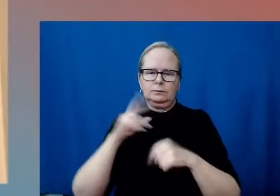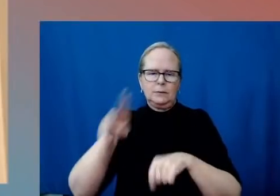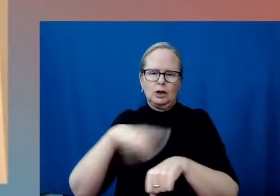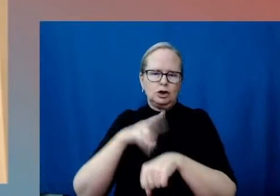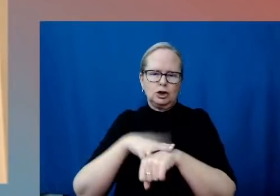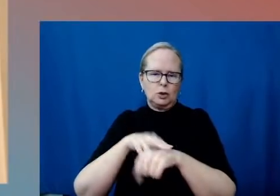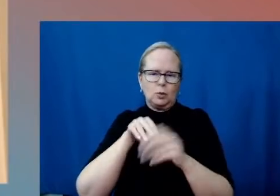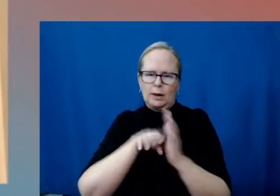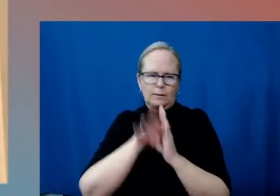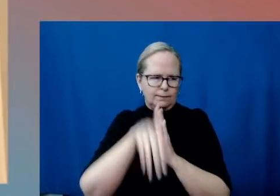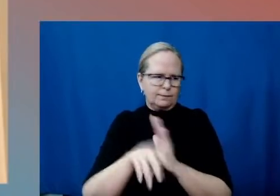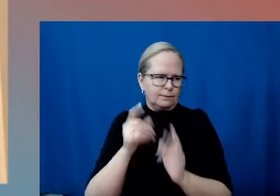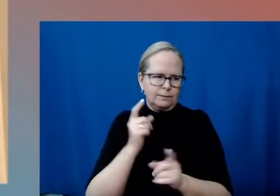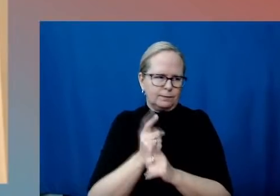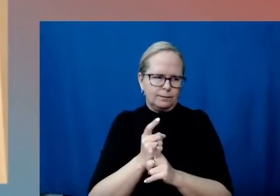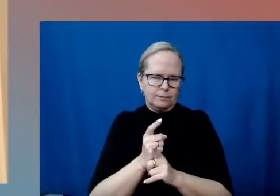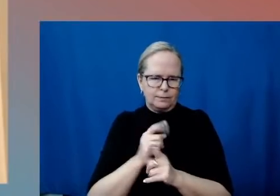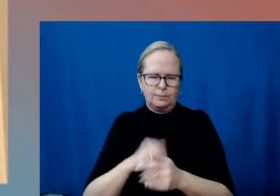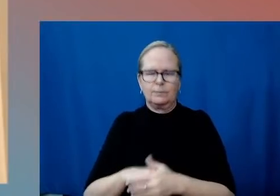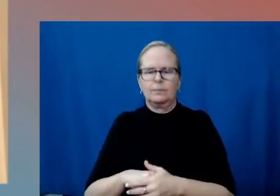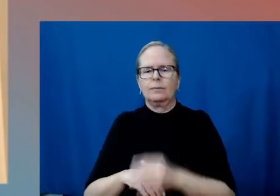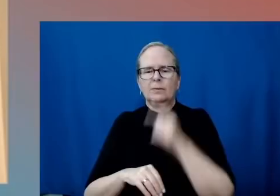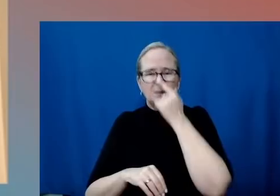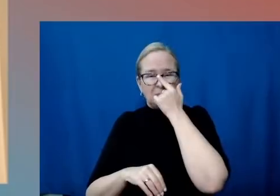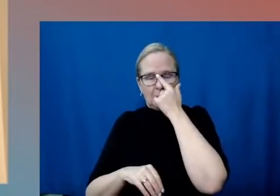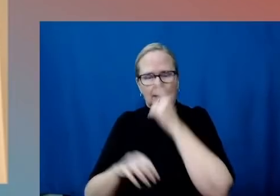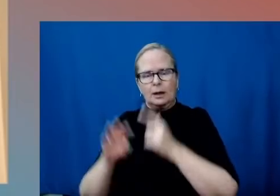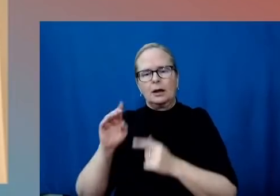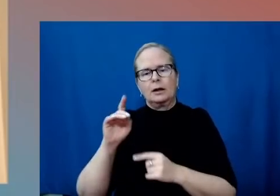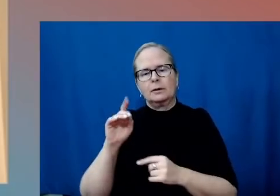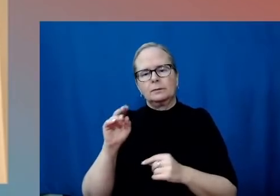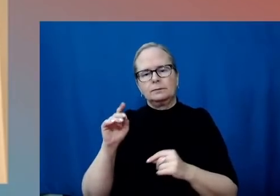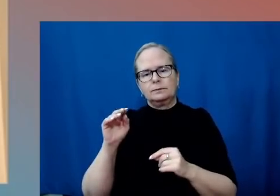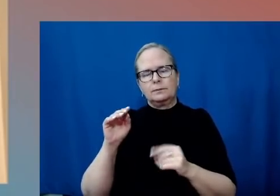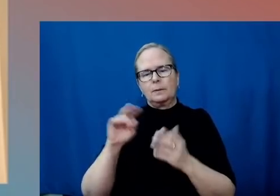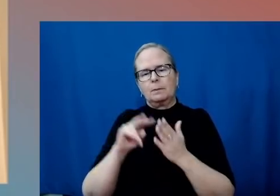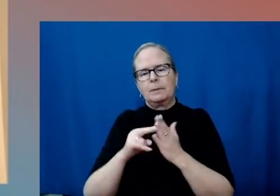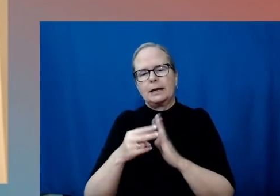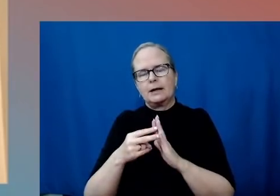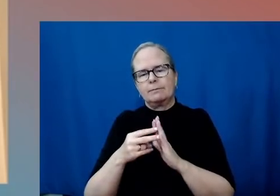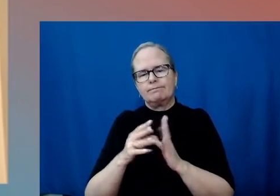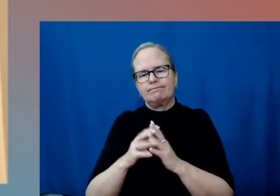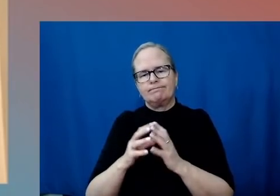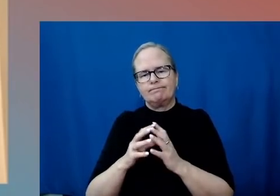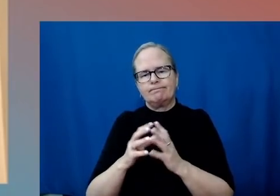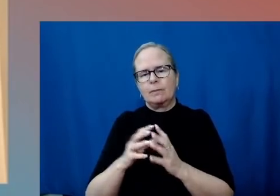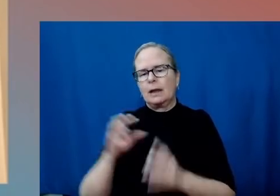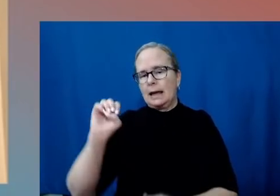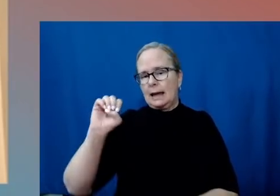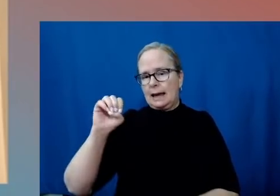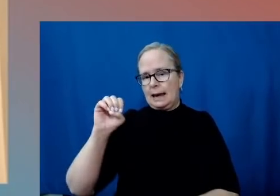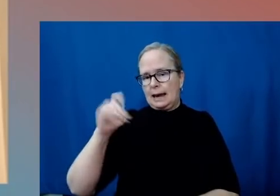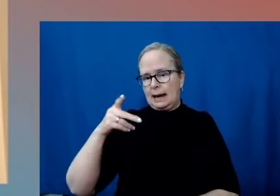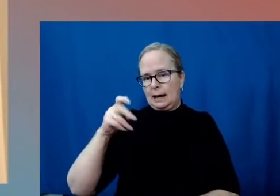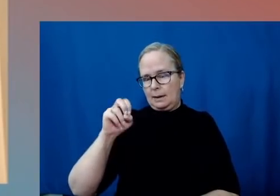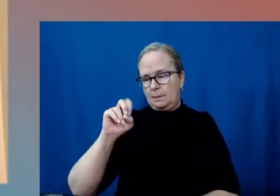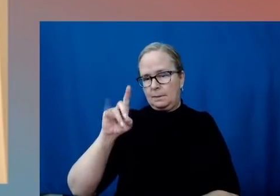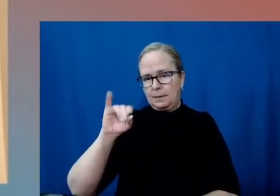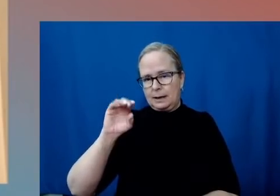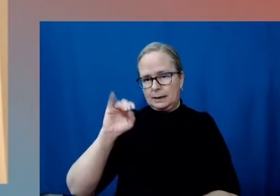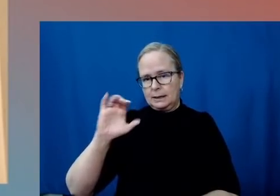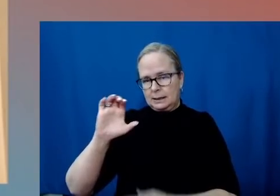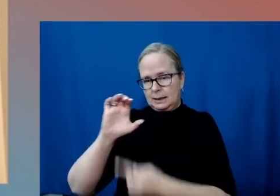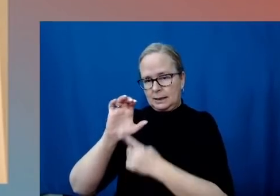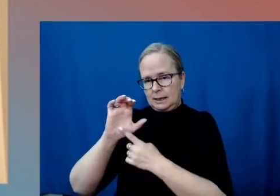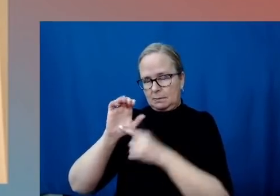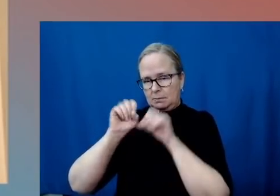waves. So this waves with when you just run wildly the epidemic, it will go, it